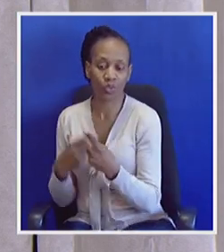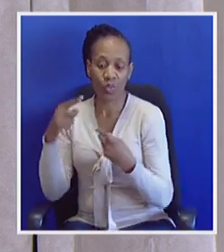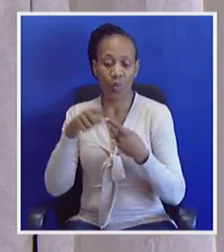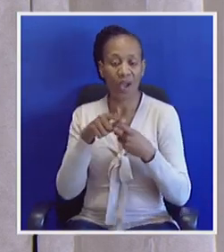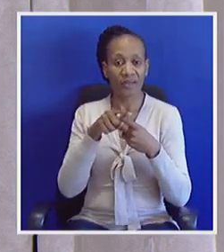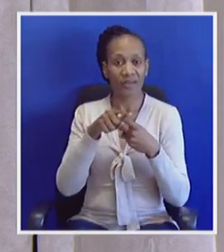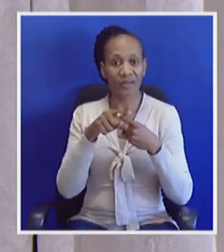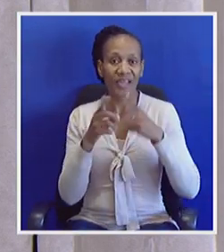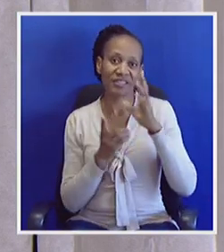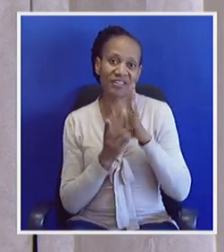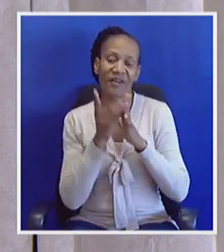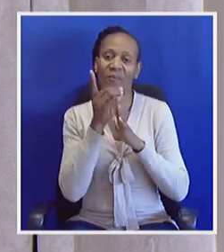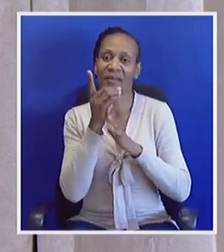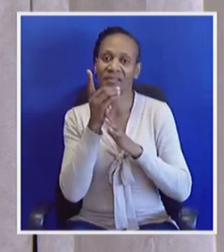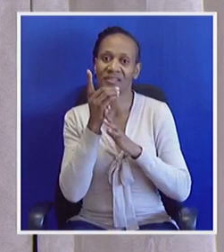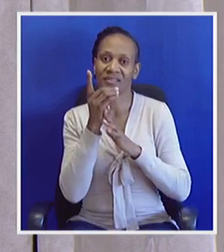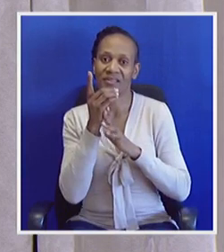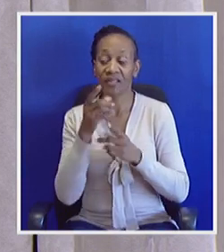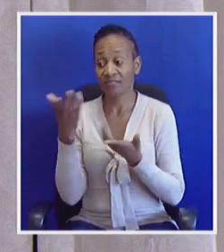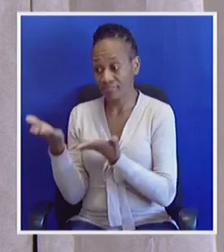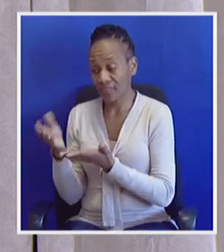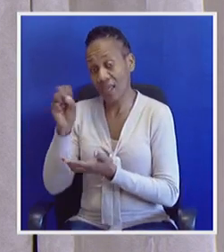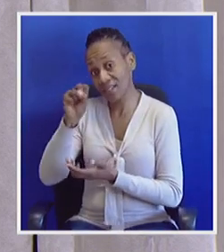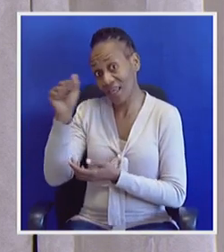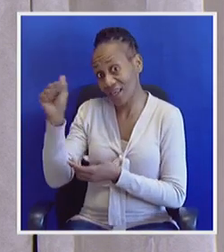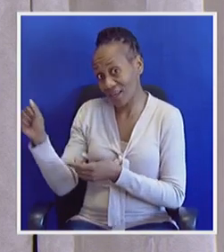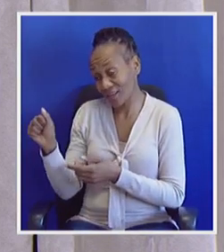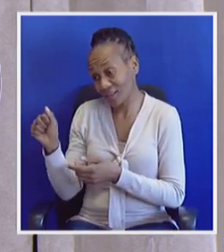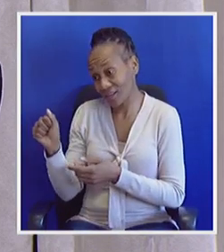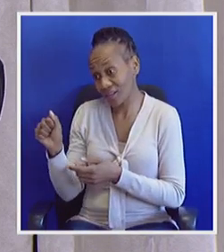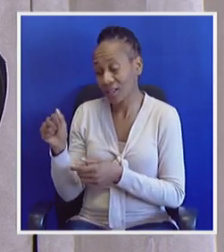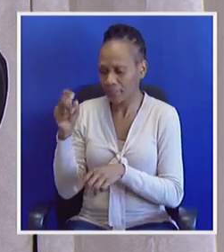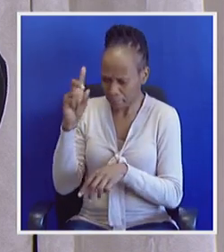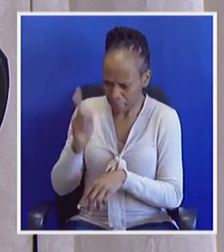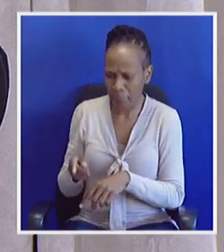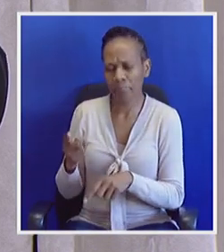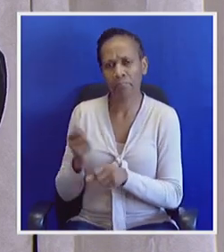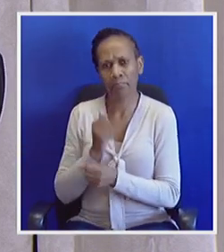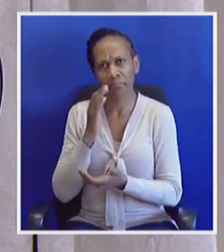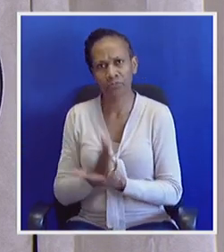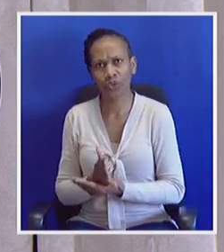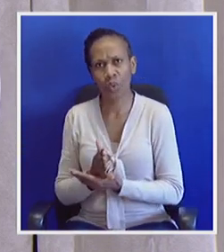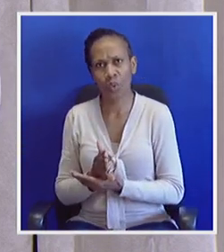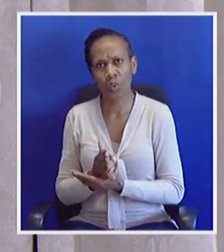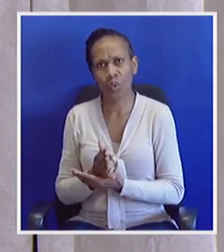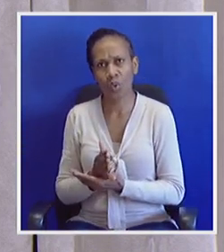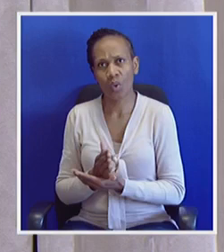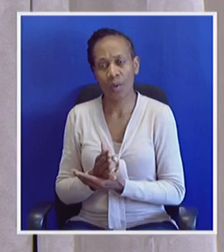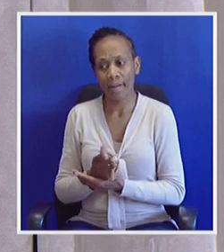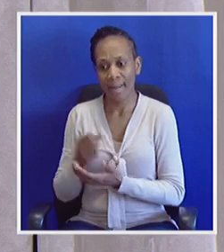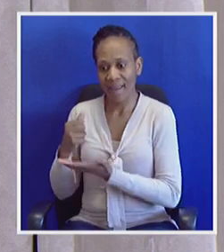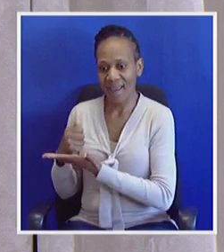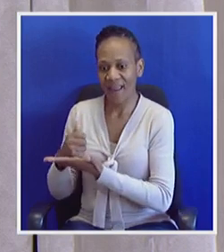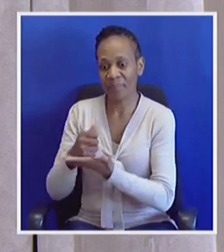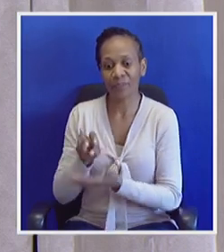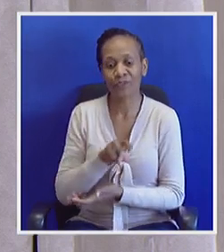developmental mandate, and in SAA's side is to make sure that it boosts the tourism prospects of